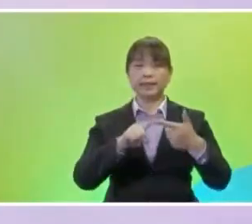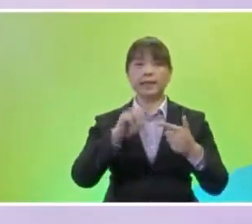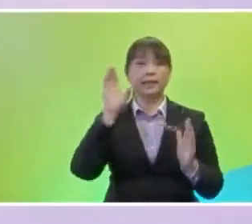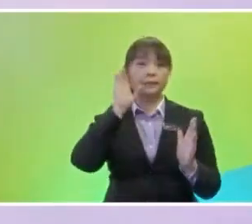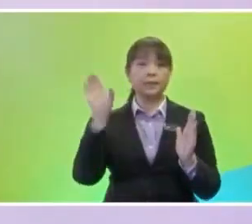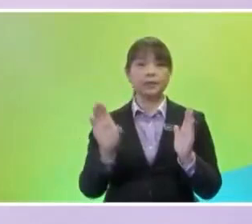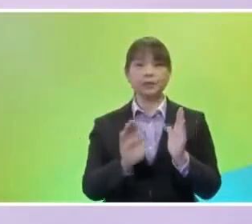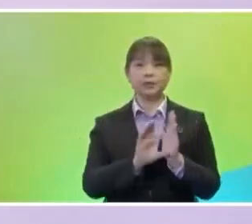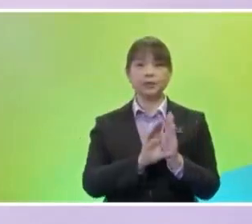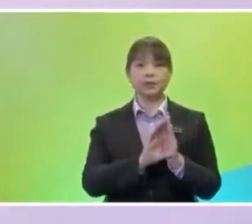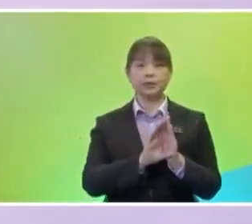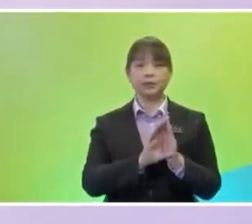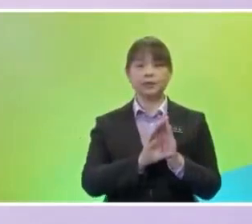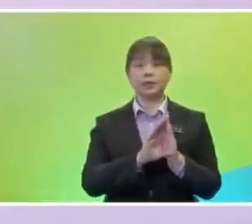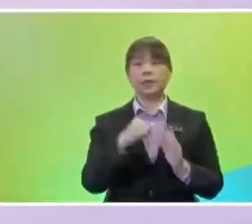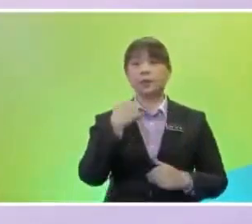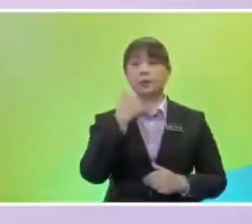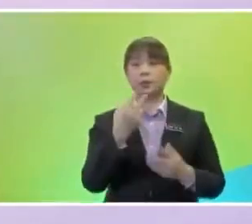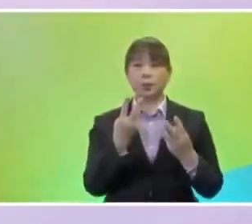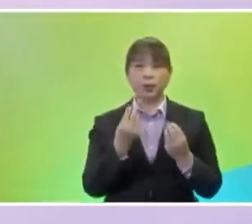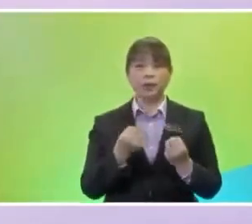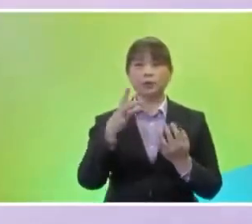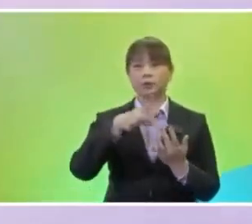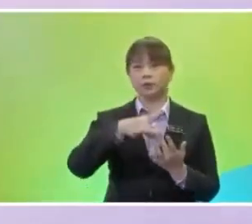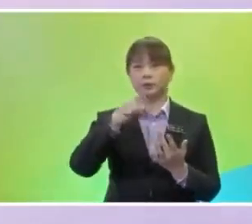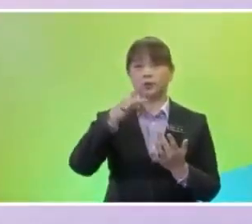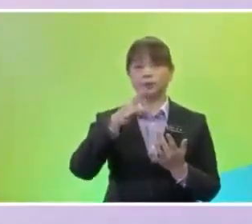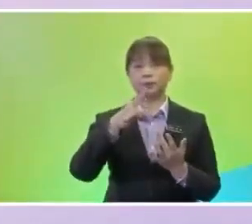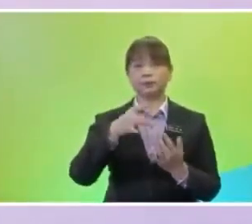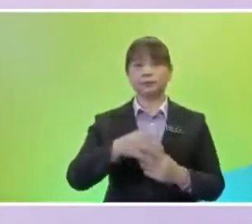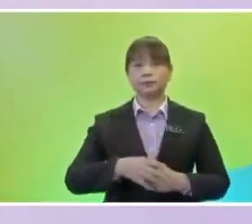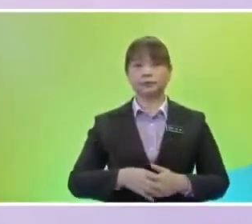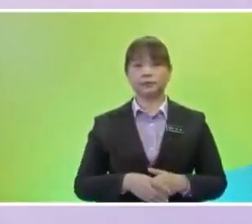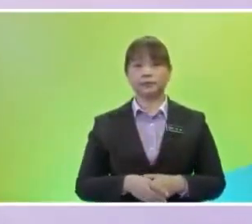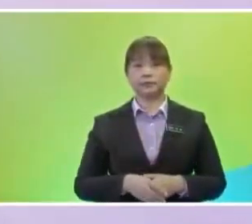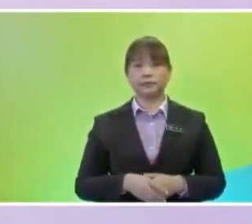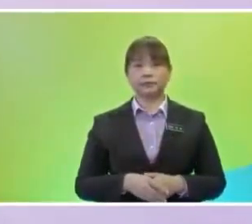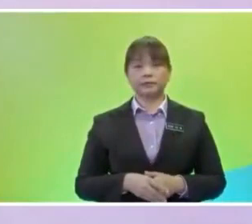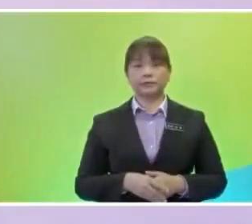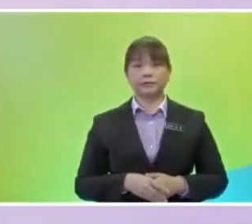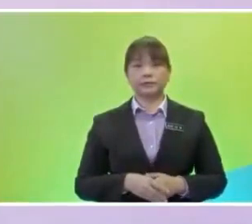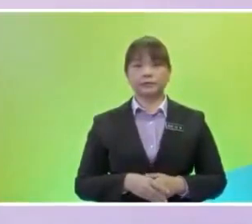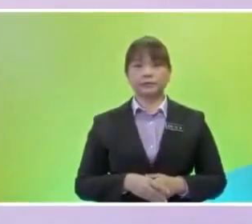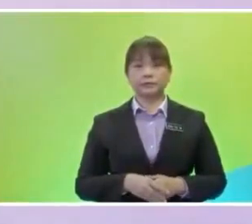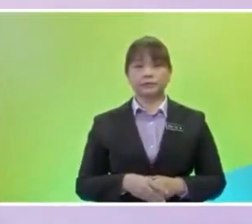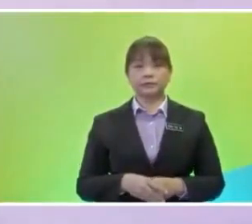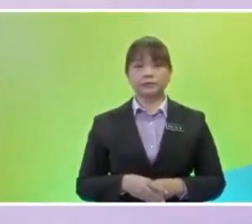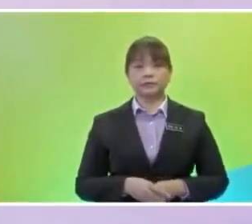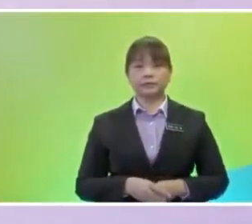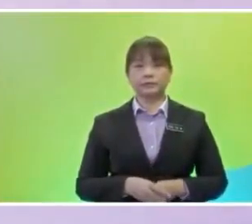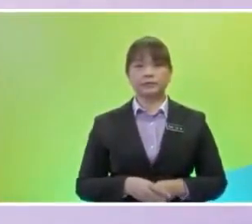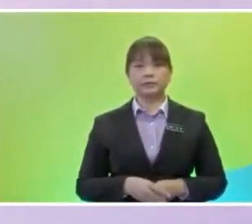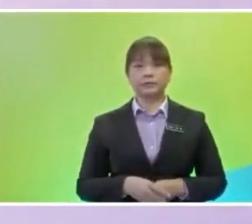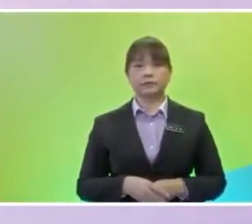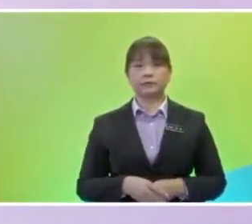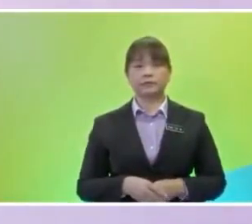pupils' help. Now, who would like to give it a try for the second picture? Well, it's very dark. Uh-huh. And then I'm riding a